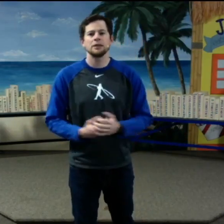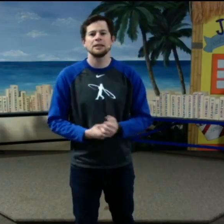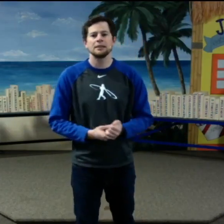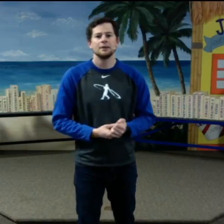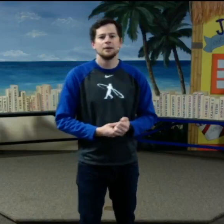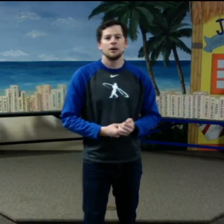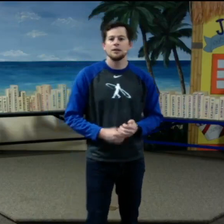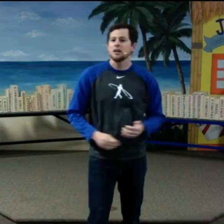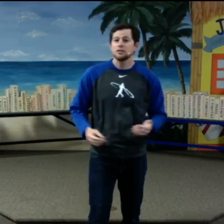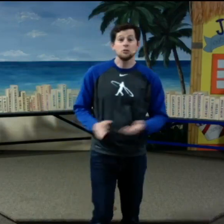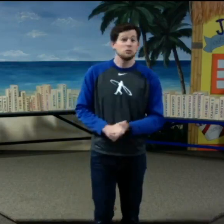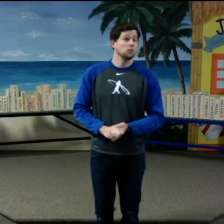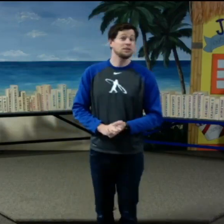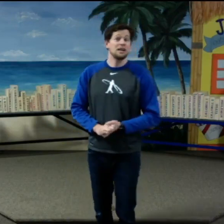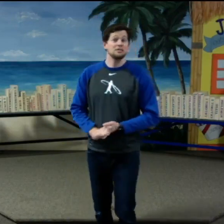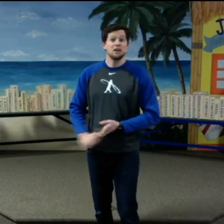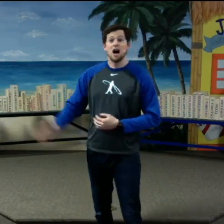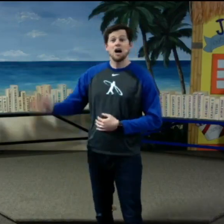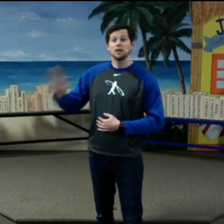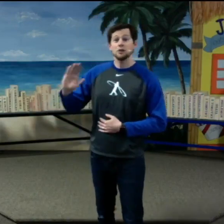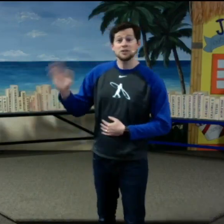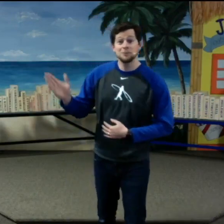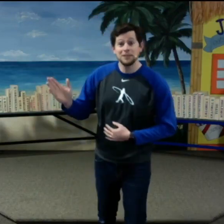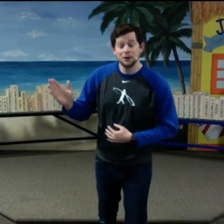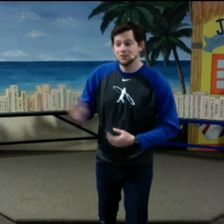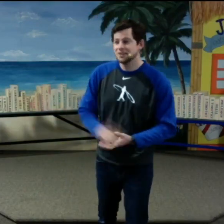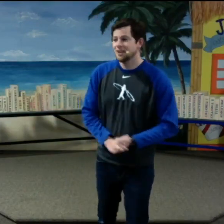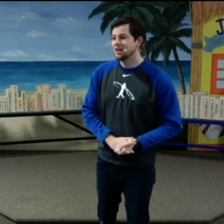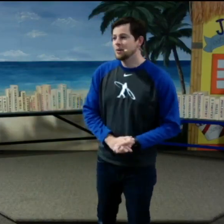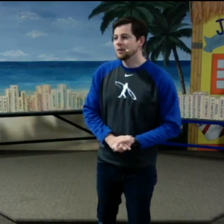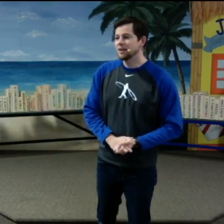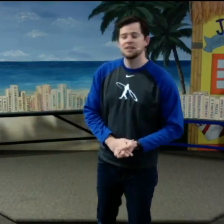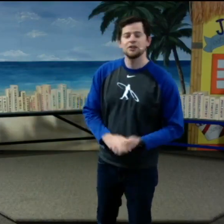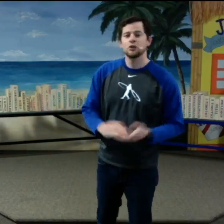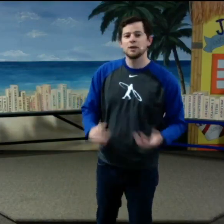us what we need, all right? So with that, adios,